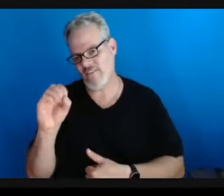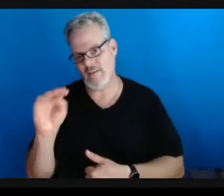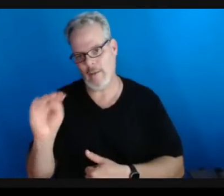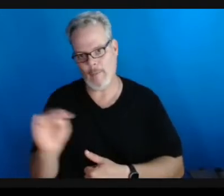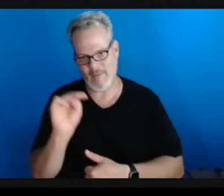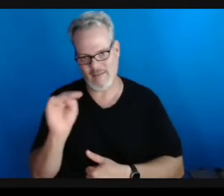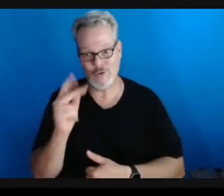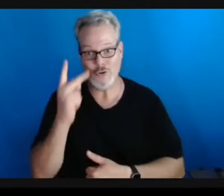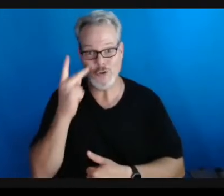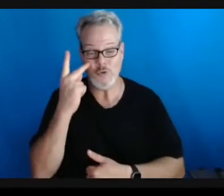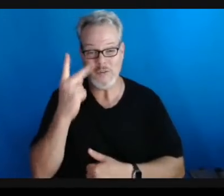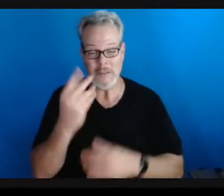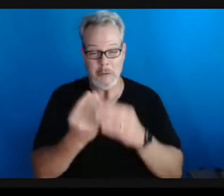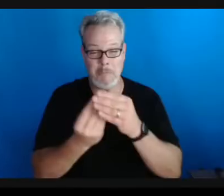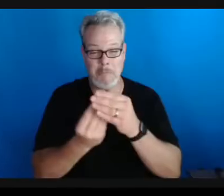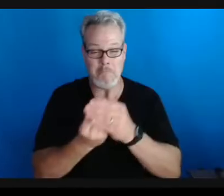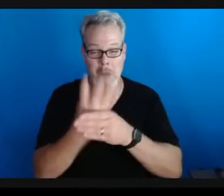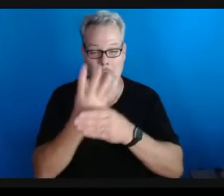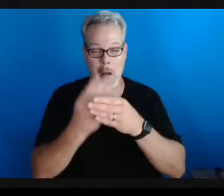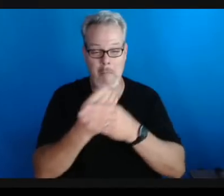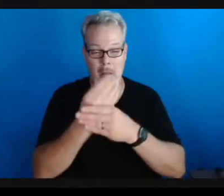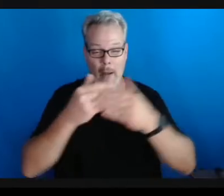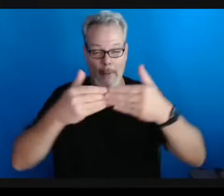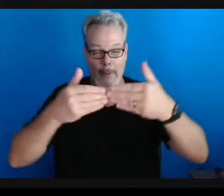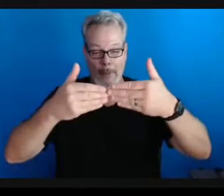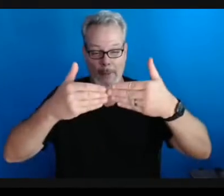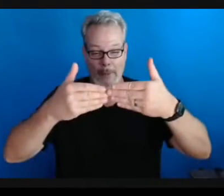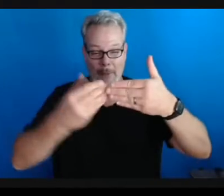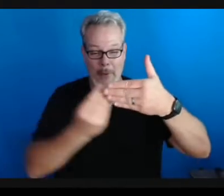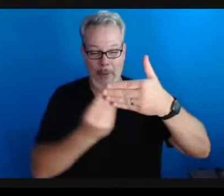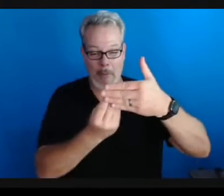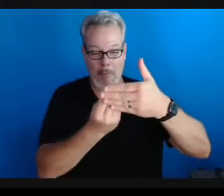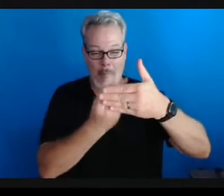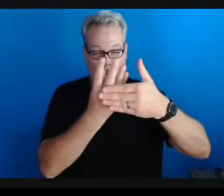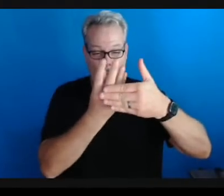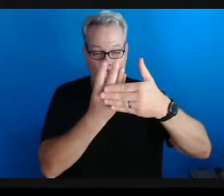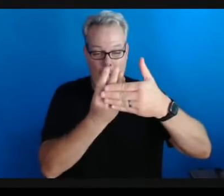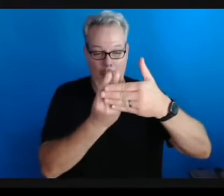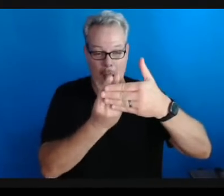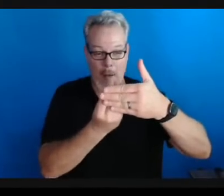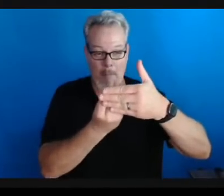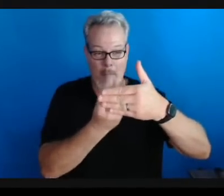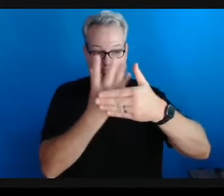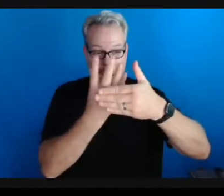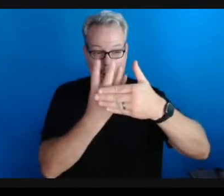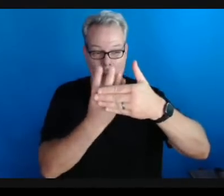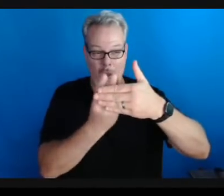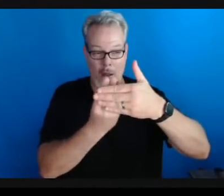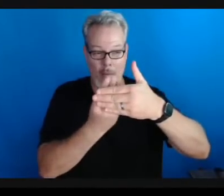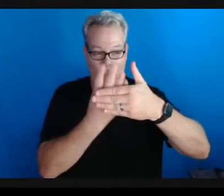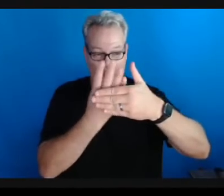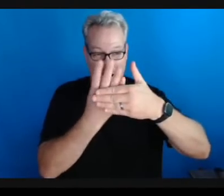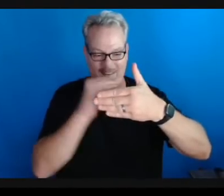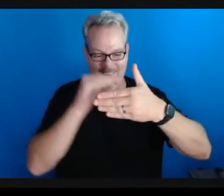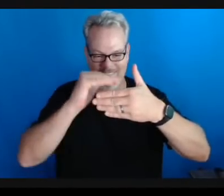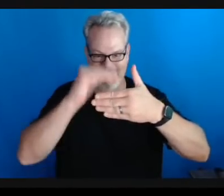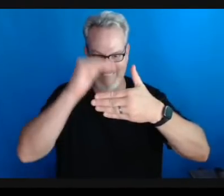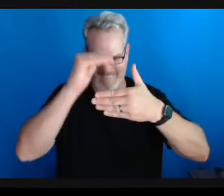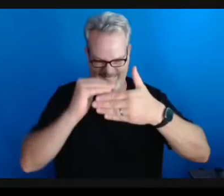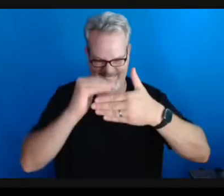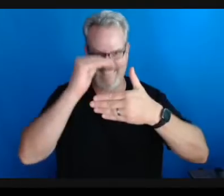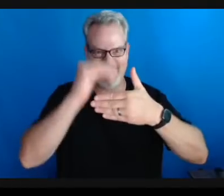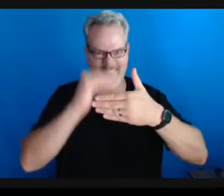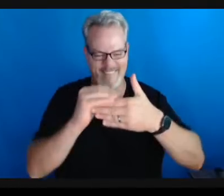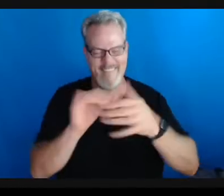the top lava flow, top bit of lava here is just above that right there. So that's their estimate there of 500